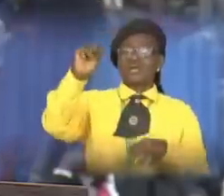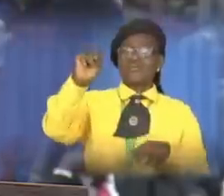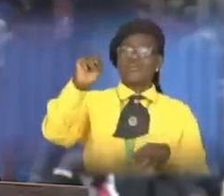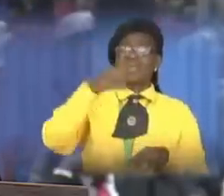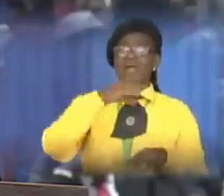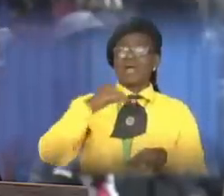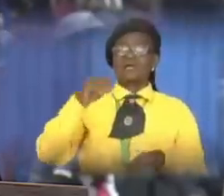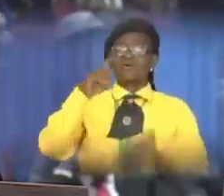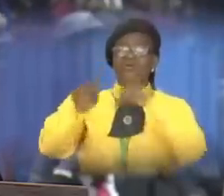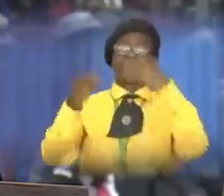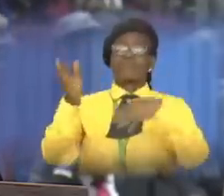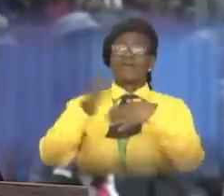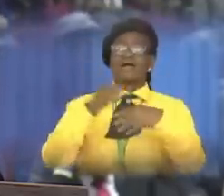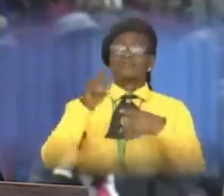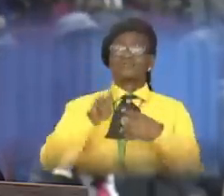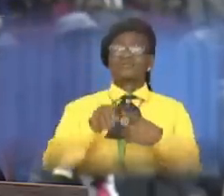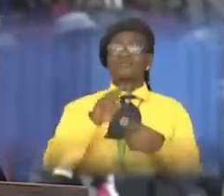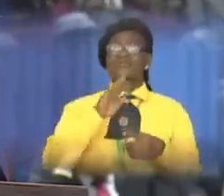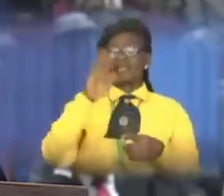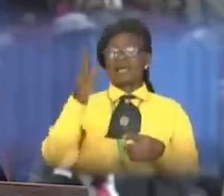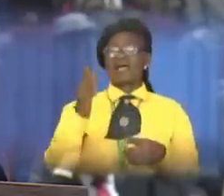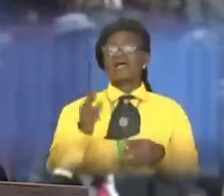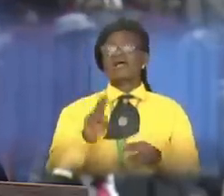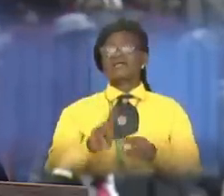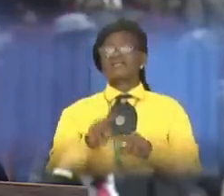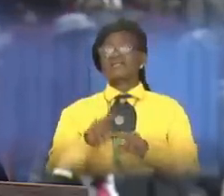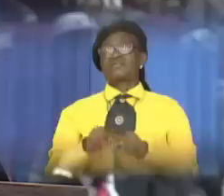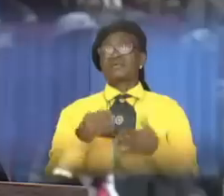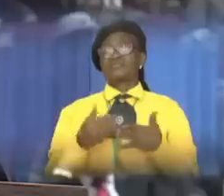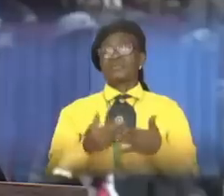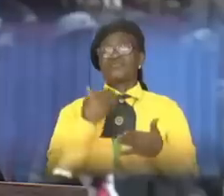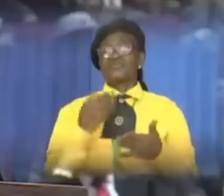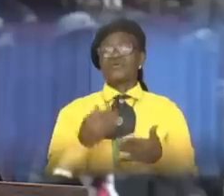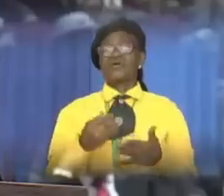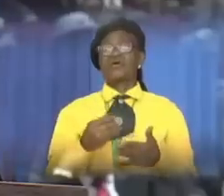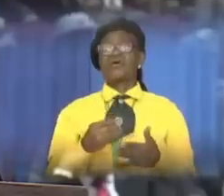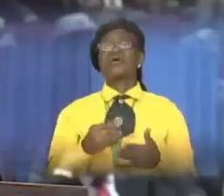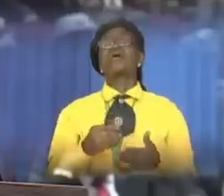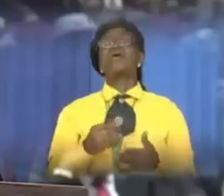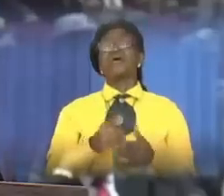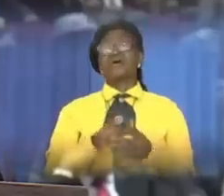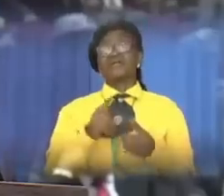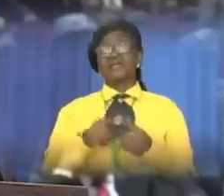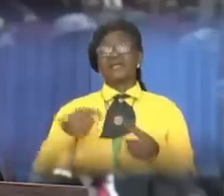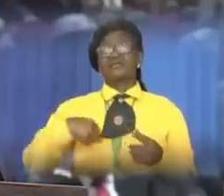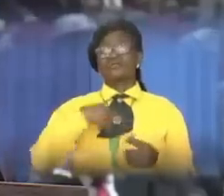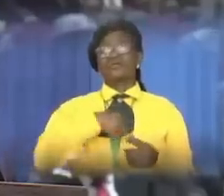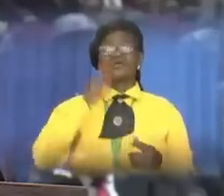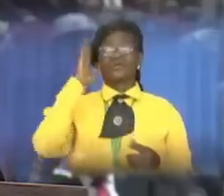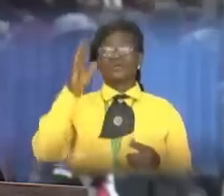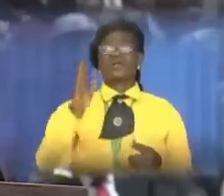then, we'll thank the Almighty God. And